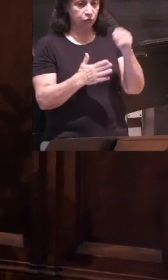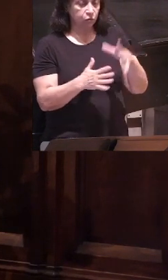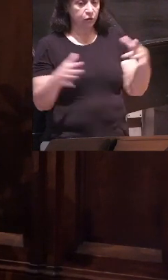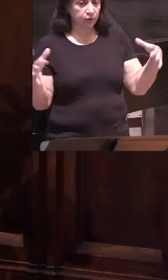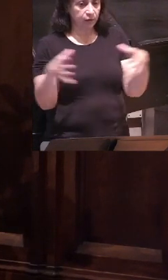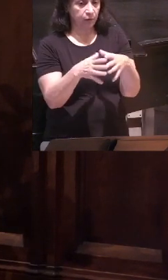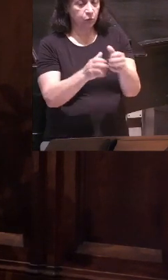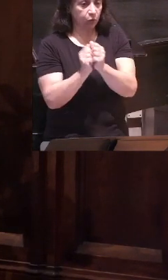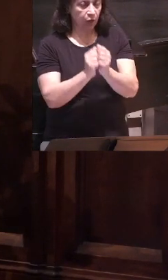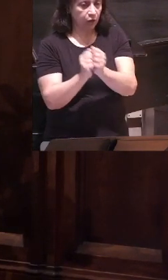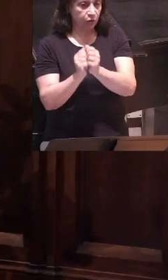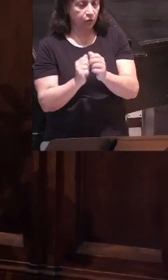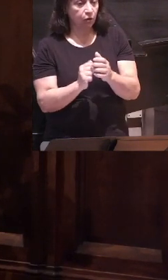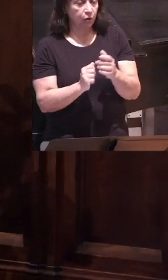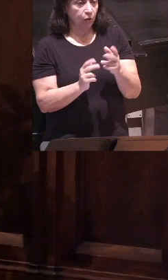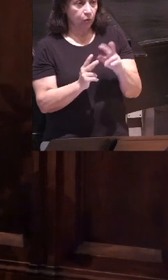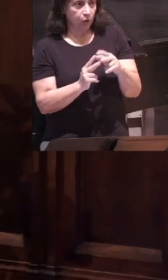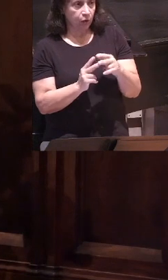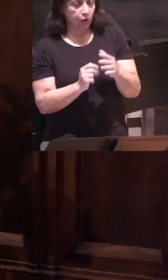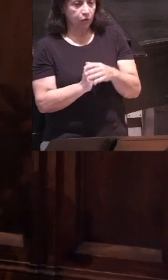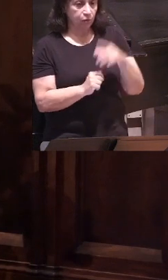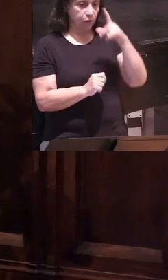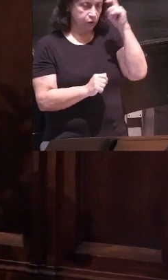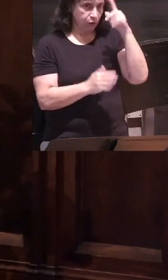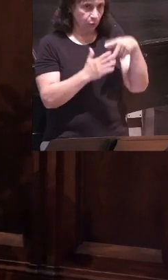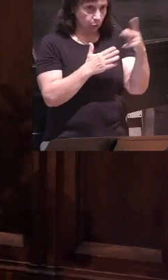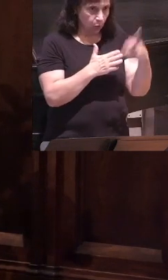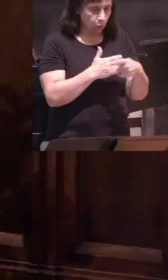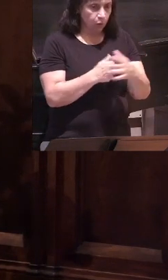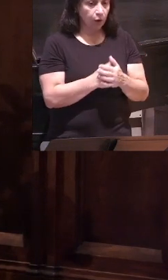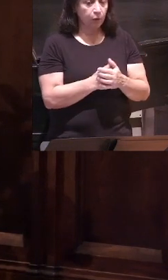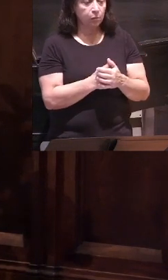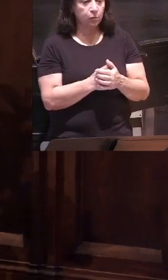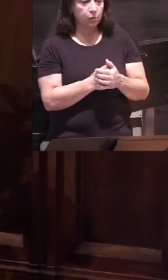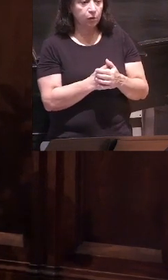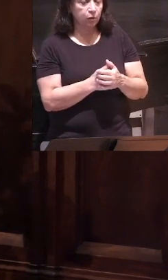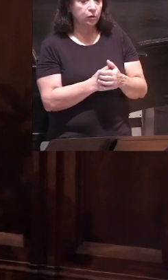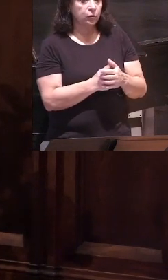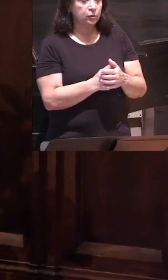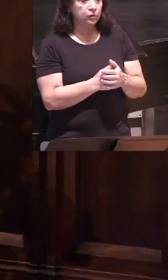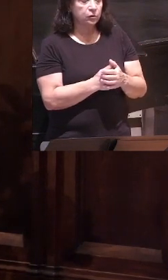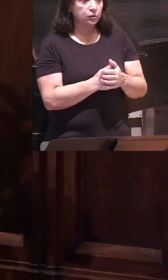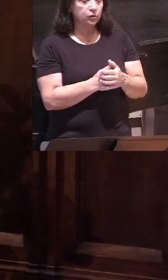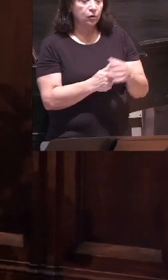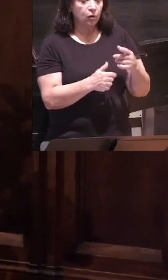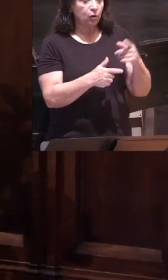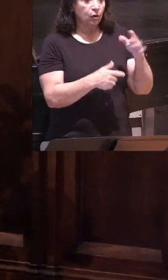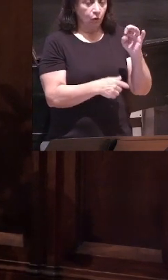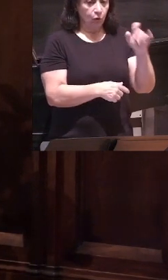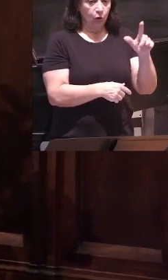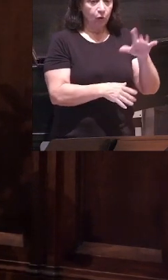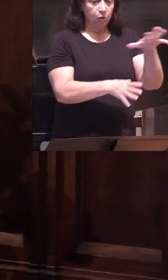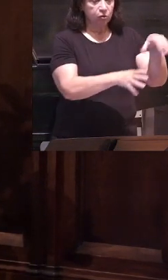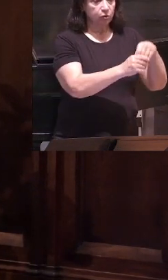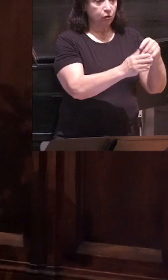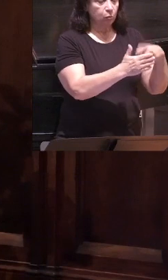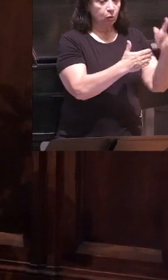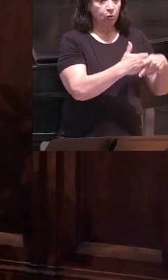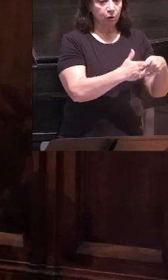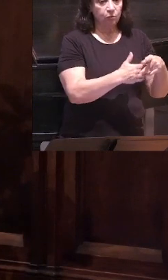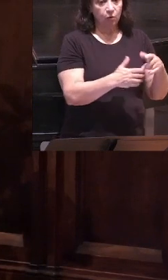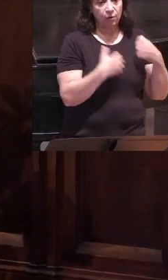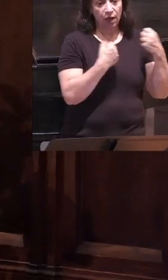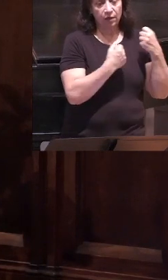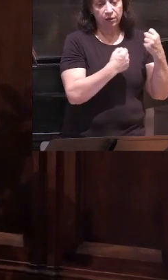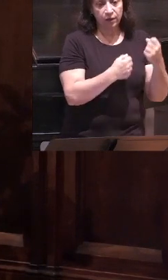many of the black students were either in the summer program, Earl was an athlete, along with other folks were athletes, or they shared a common bond from being